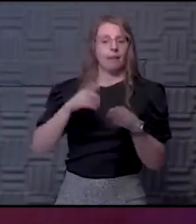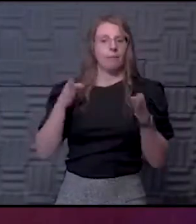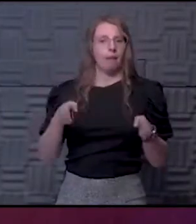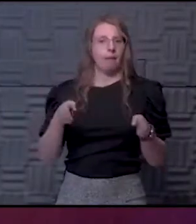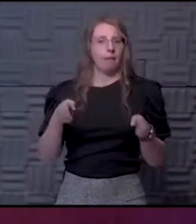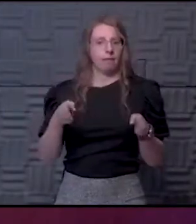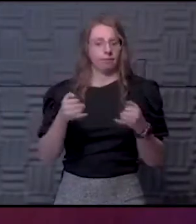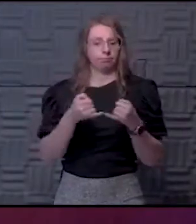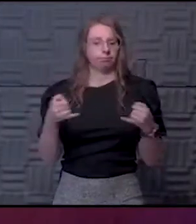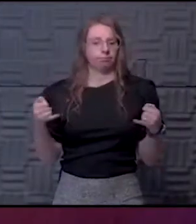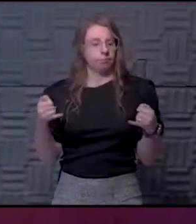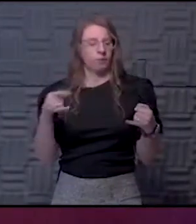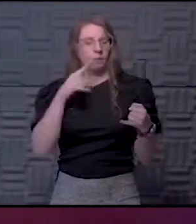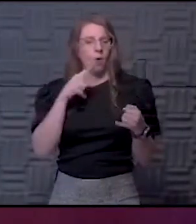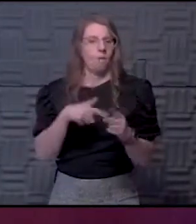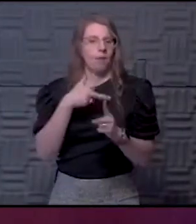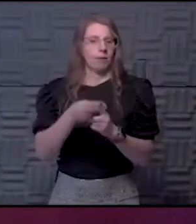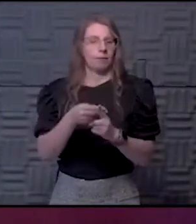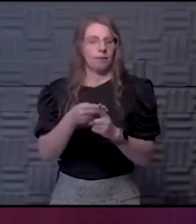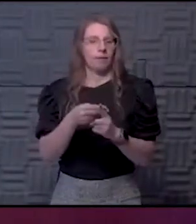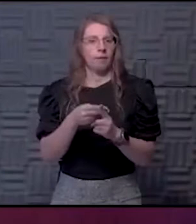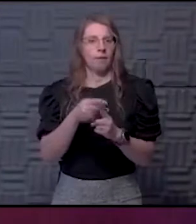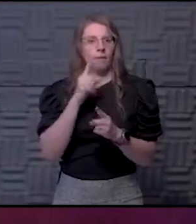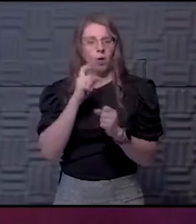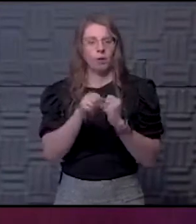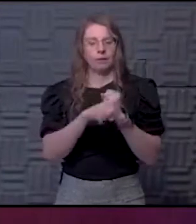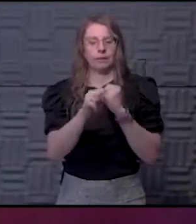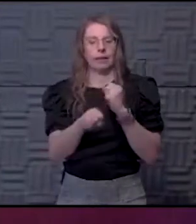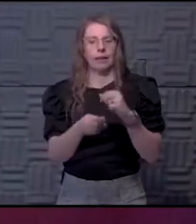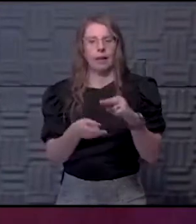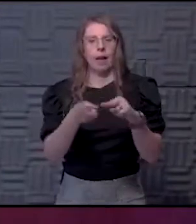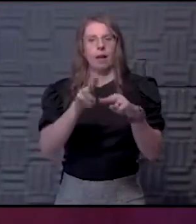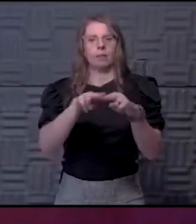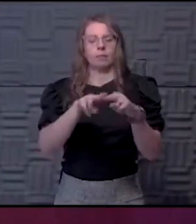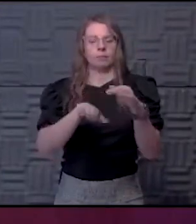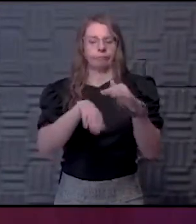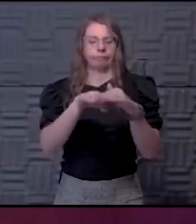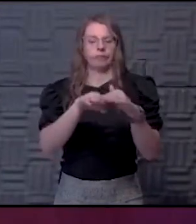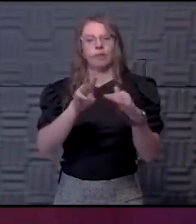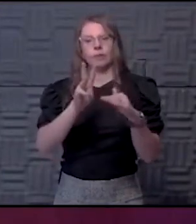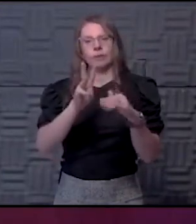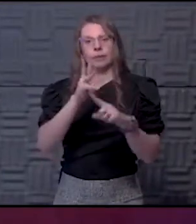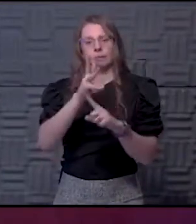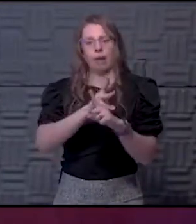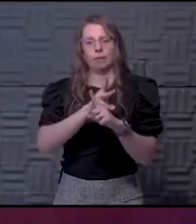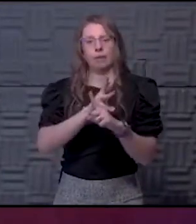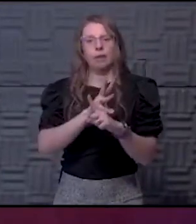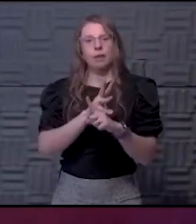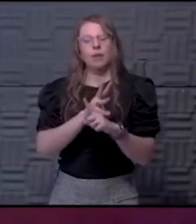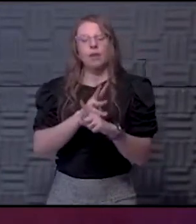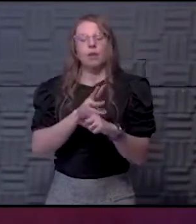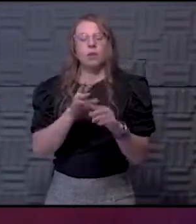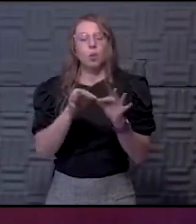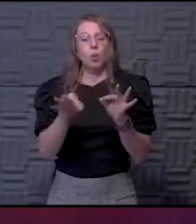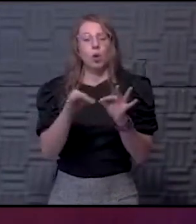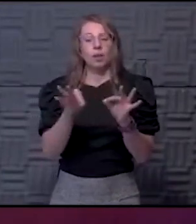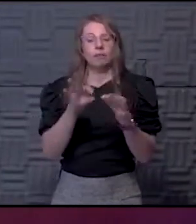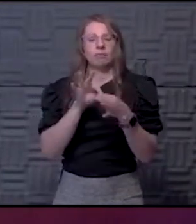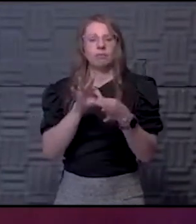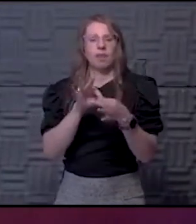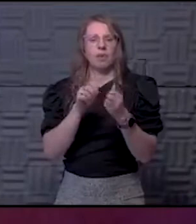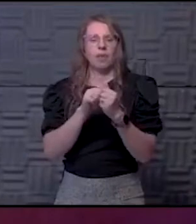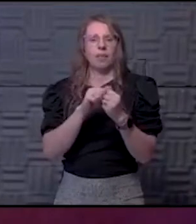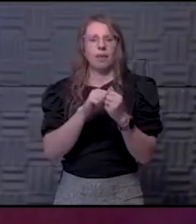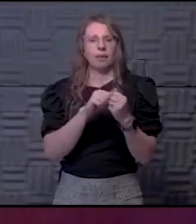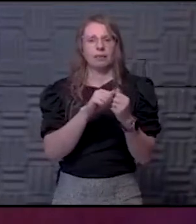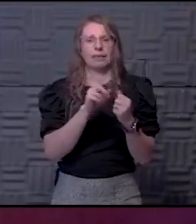you will, of a vaccine for extending up to 6 months. And that wording is completely related to the limitations of the data we have, but I think that